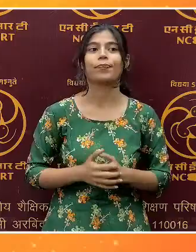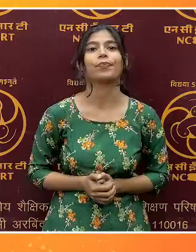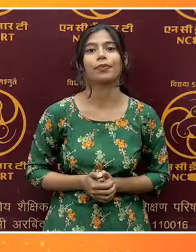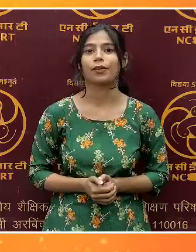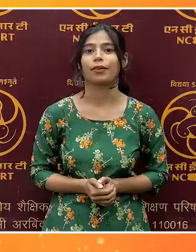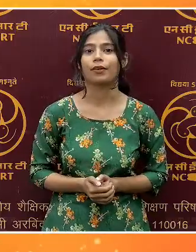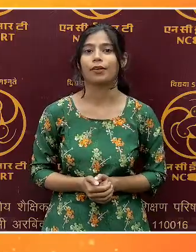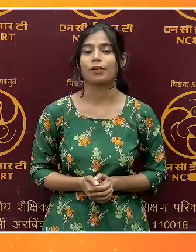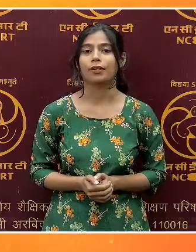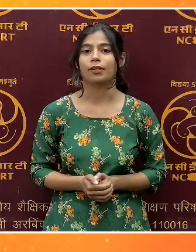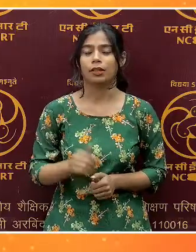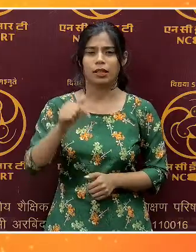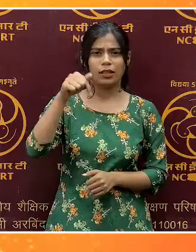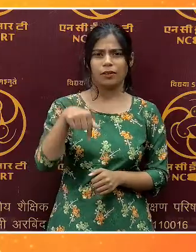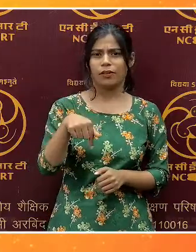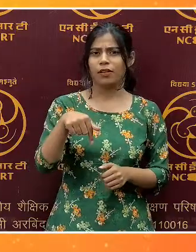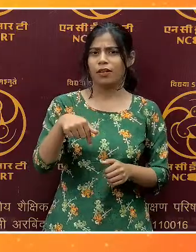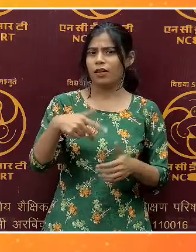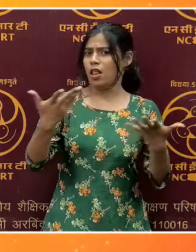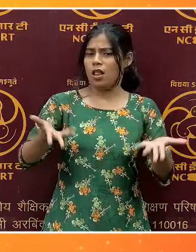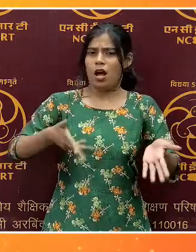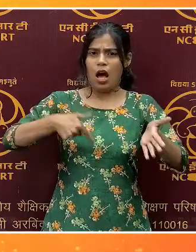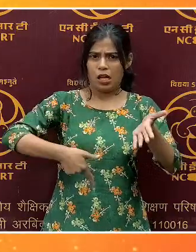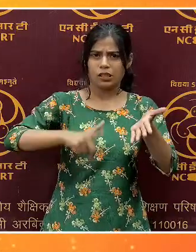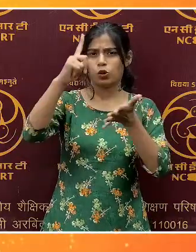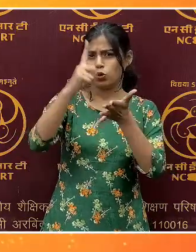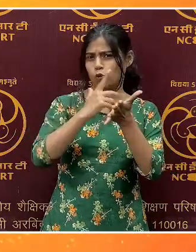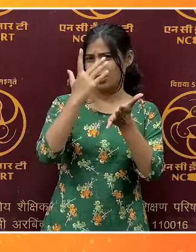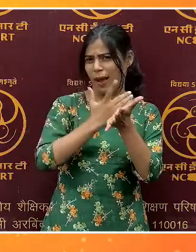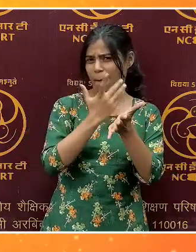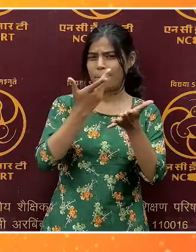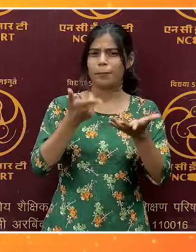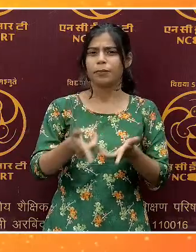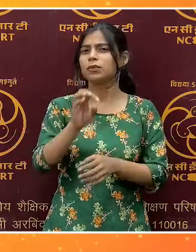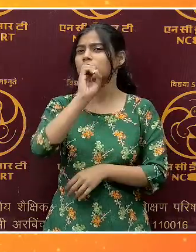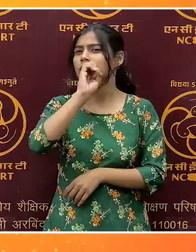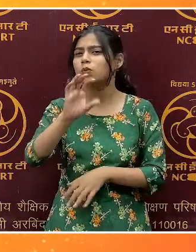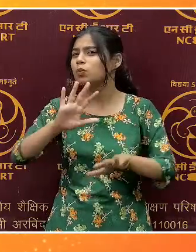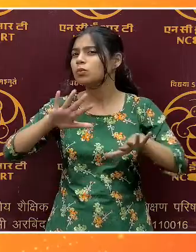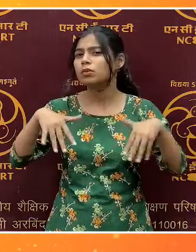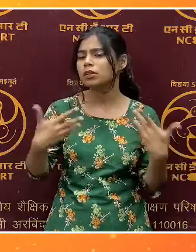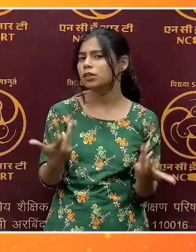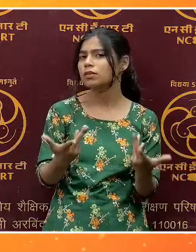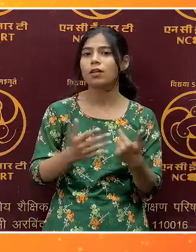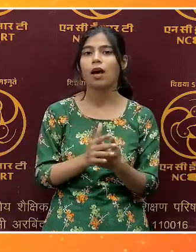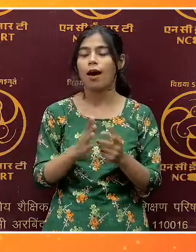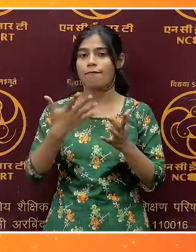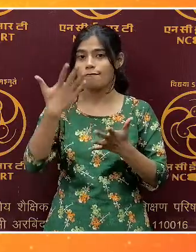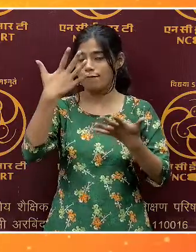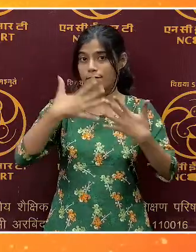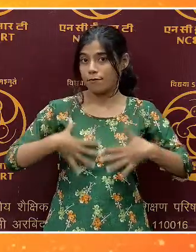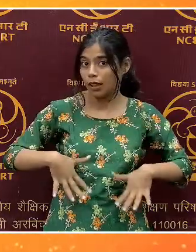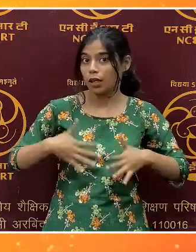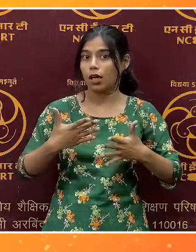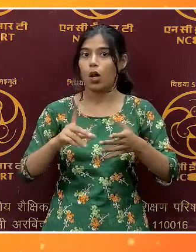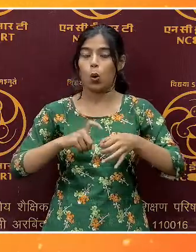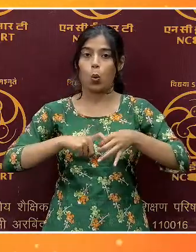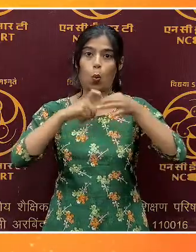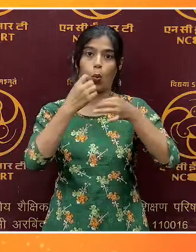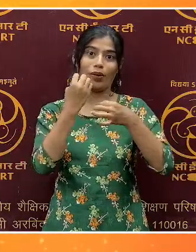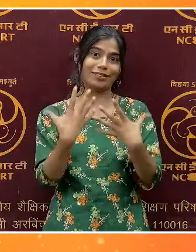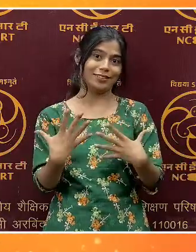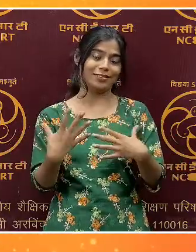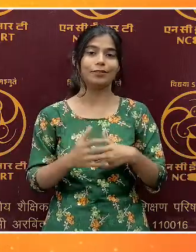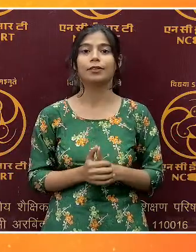We will be in this today's lesson. We will be talking about physical quantities, the scalars